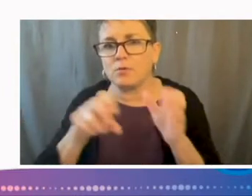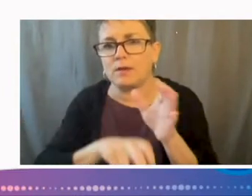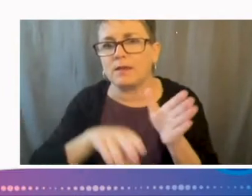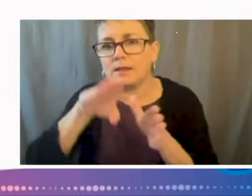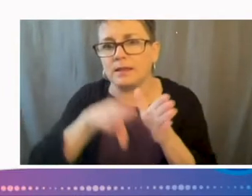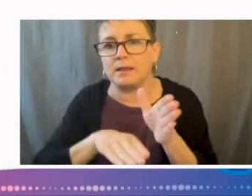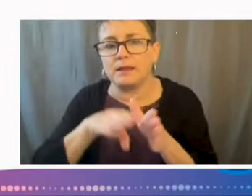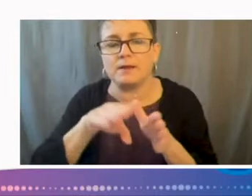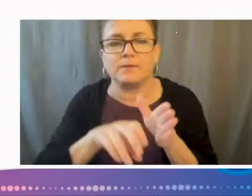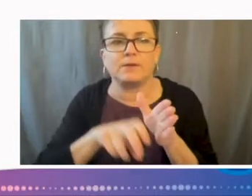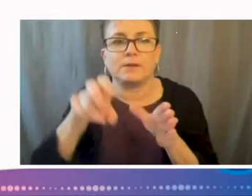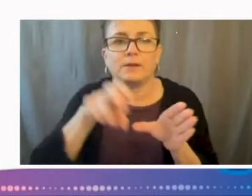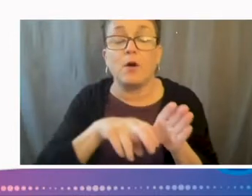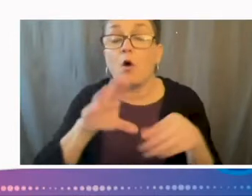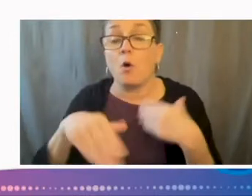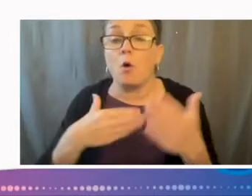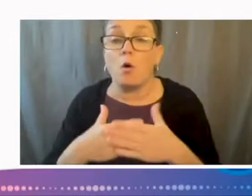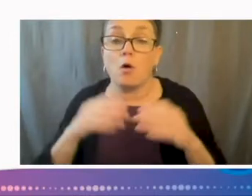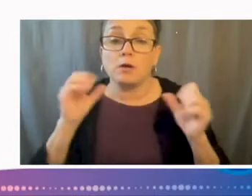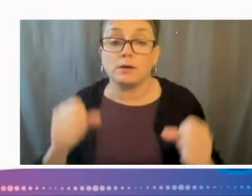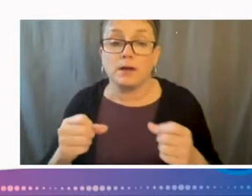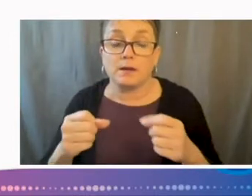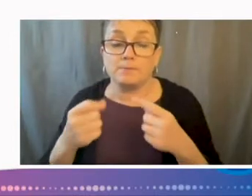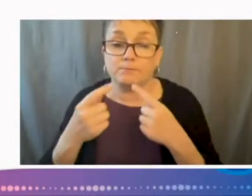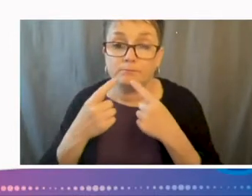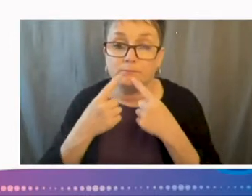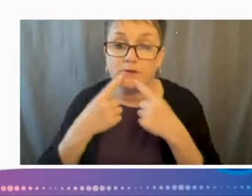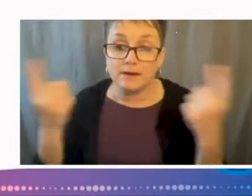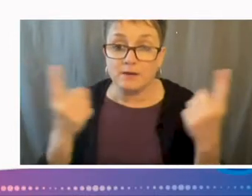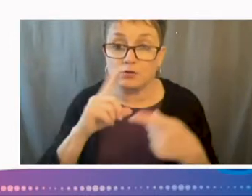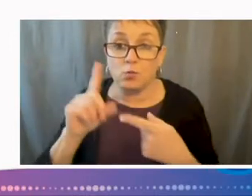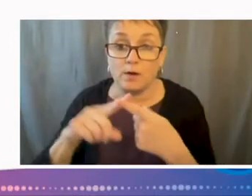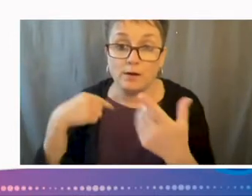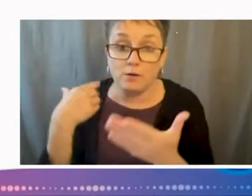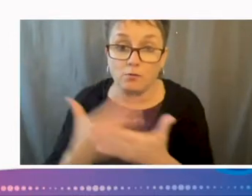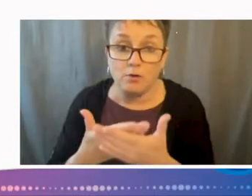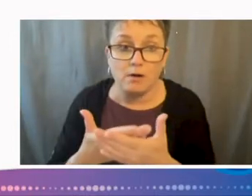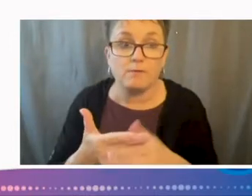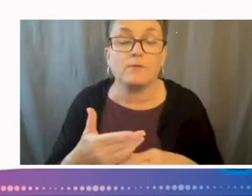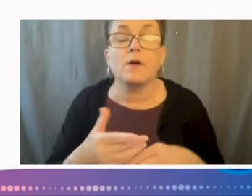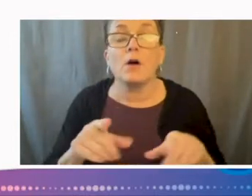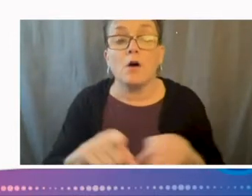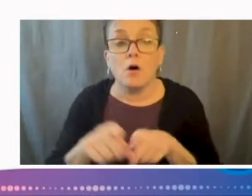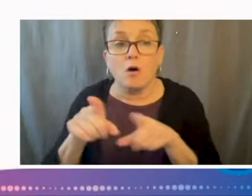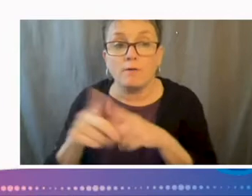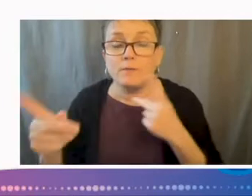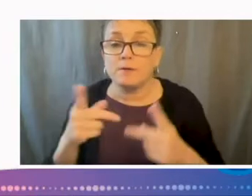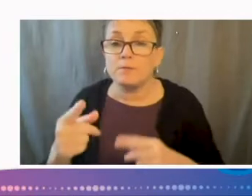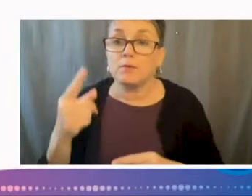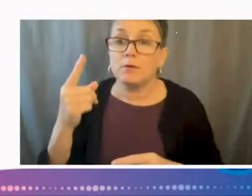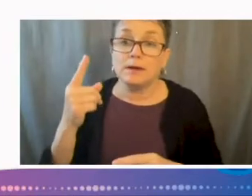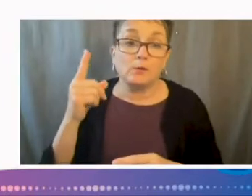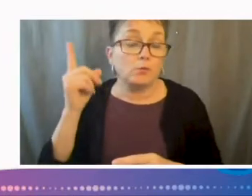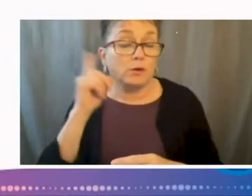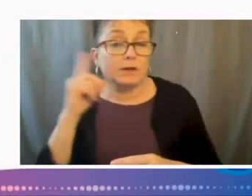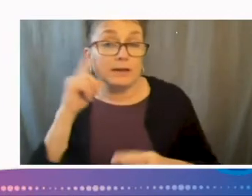the capability to make arrival announcements. Our customers often hear Access Link has arrived is a standard